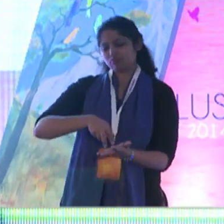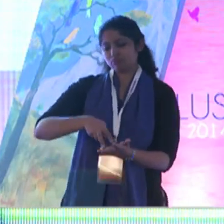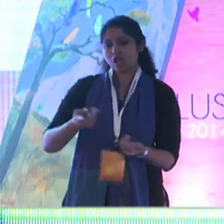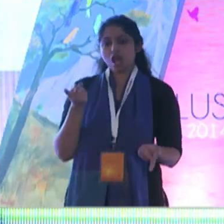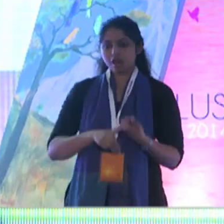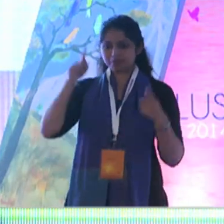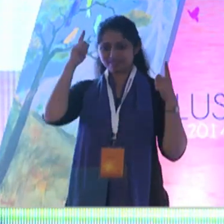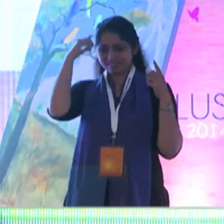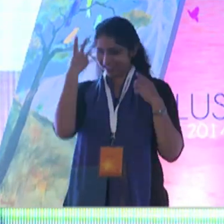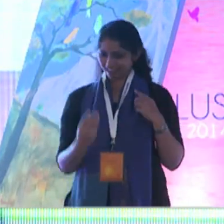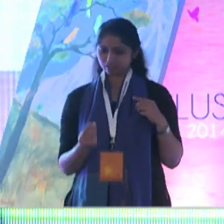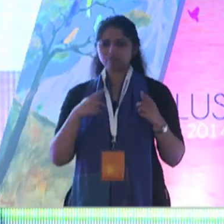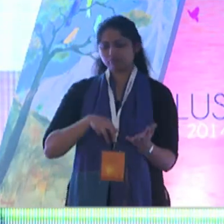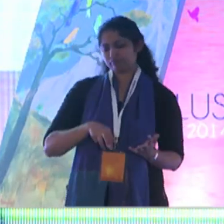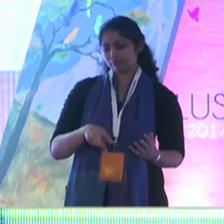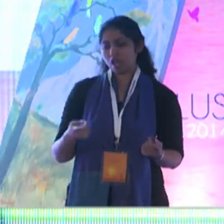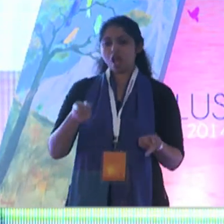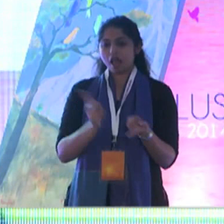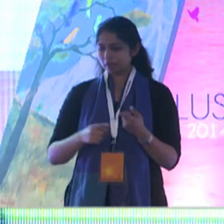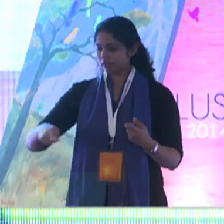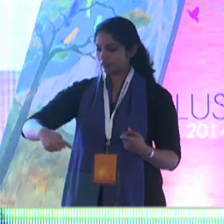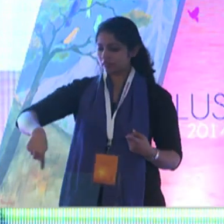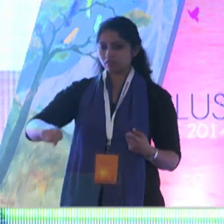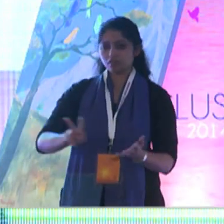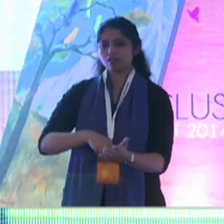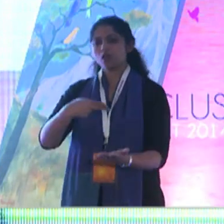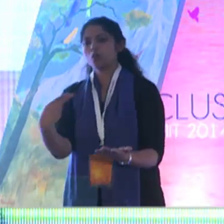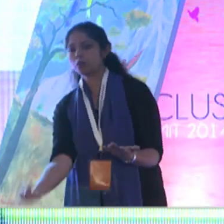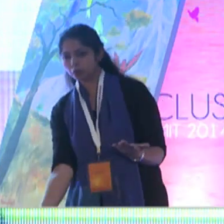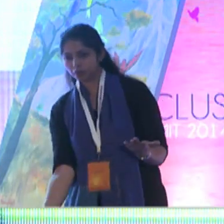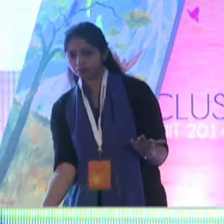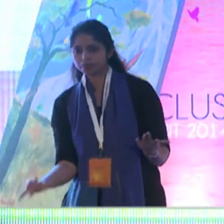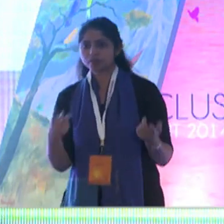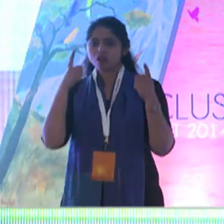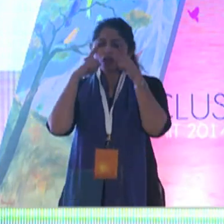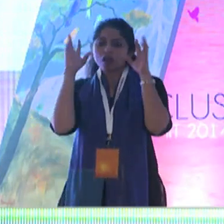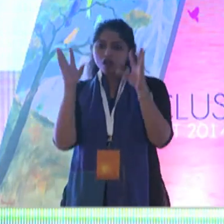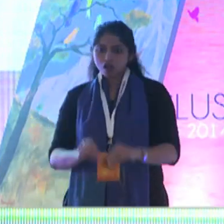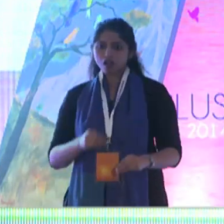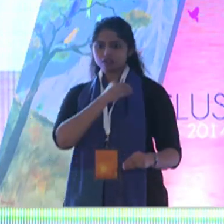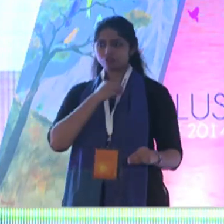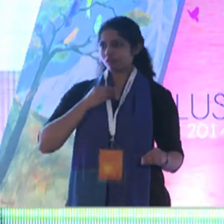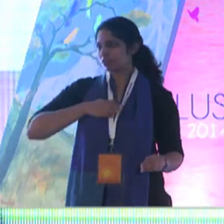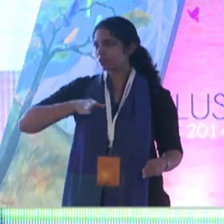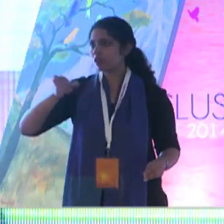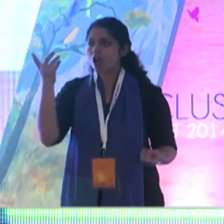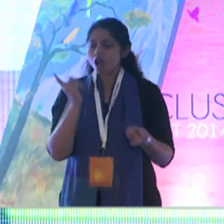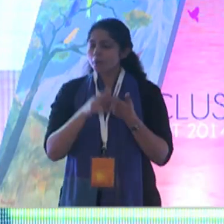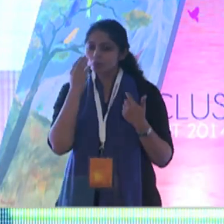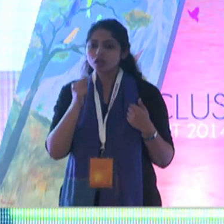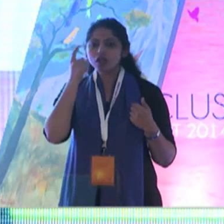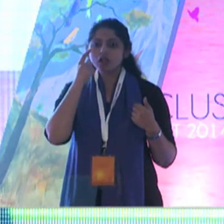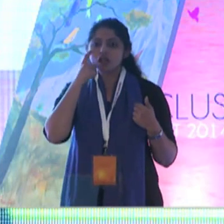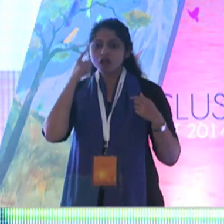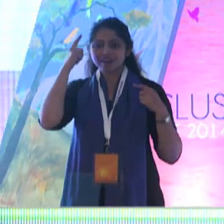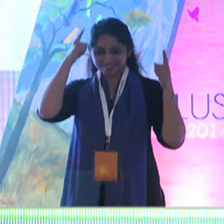Just one of those accidents. And it was an indicator of his diminishing night vision when they took him to the doctor. They said that. He was